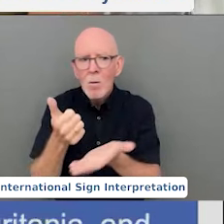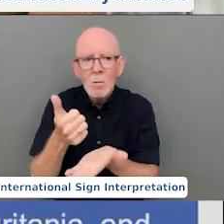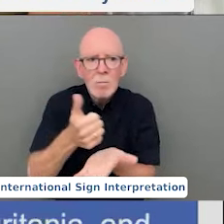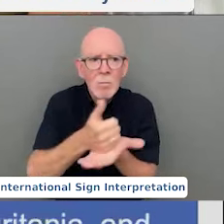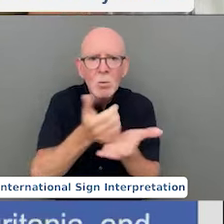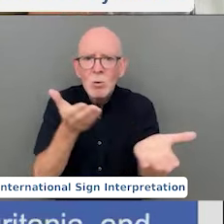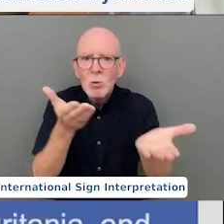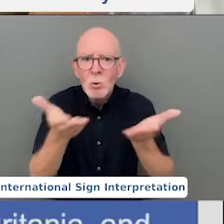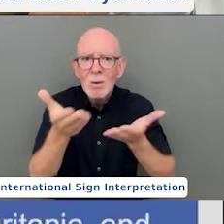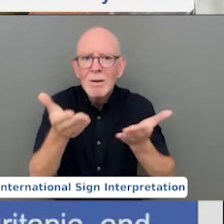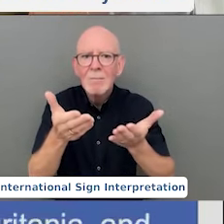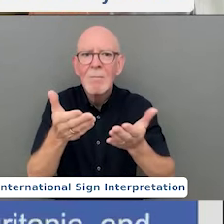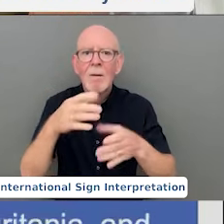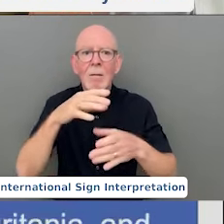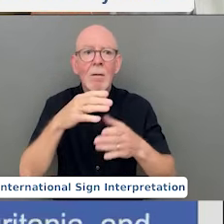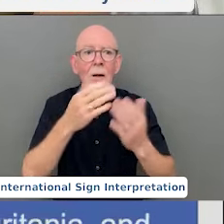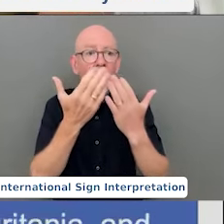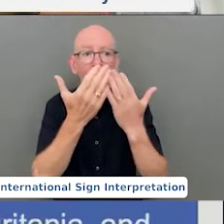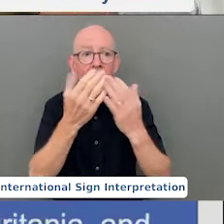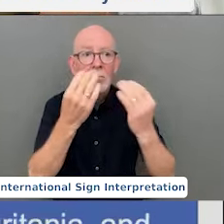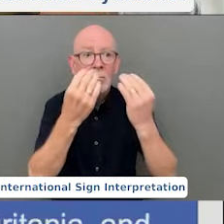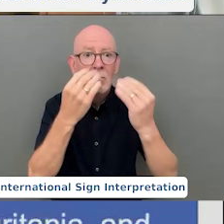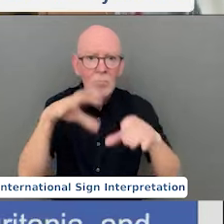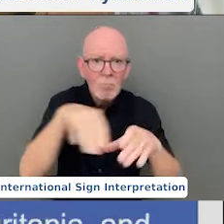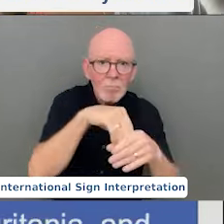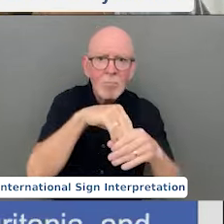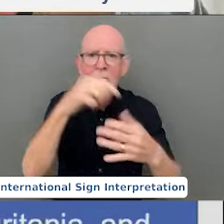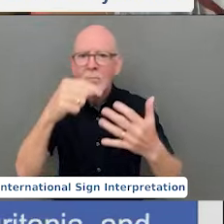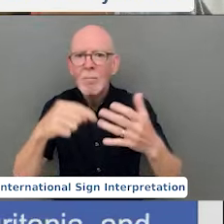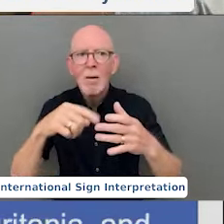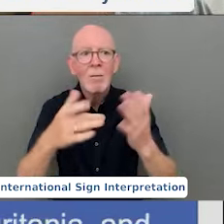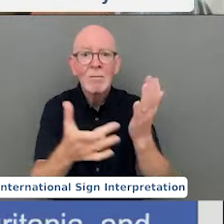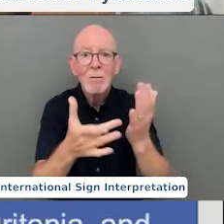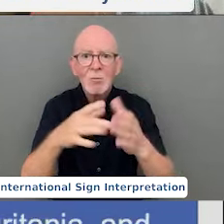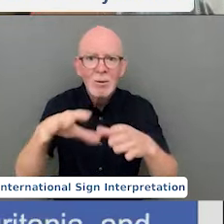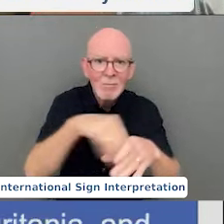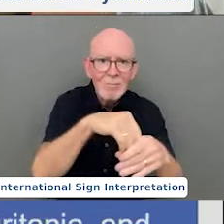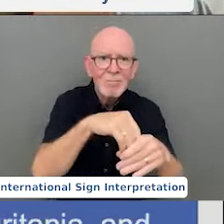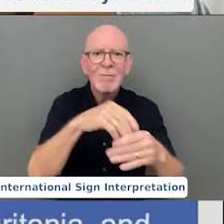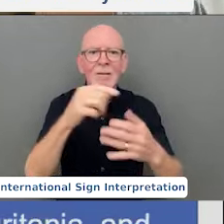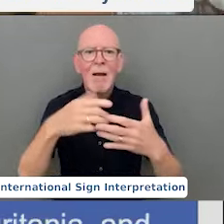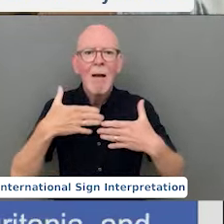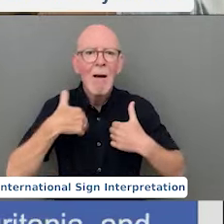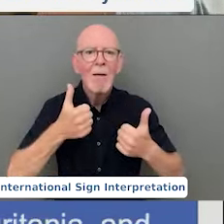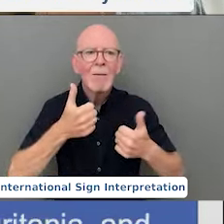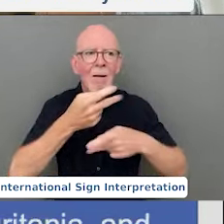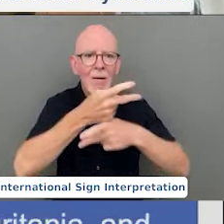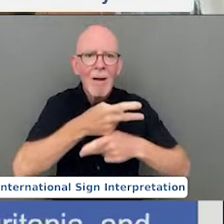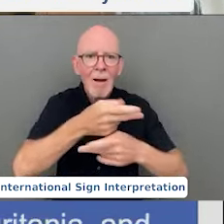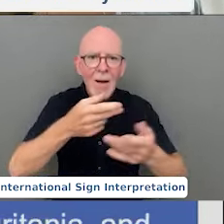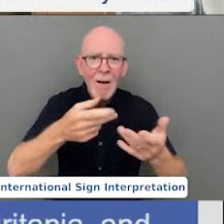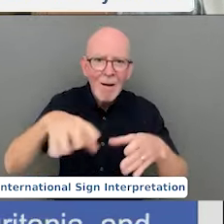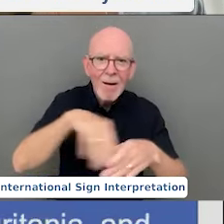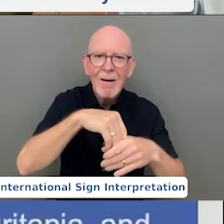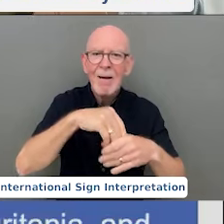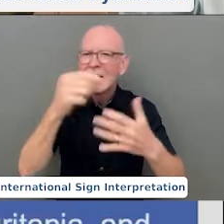countries. However, it's worth highlighting that actually, when we look at those other elements of a kind of integrated package, care and support